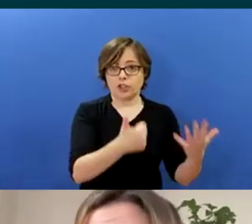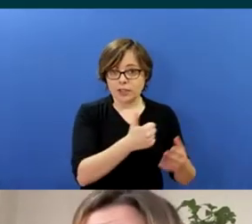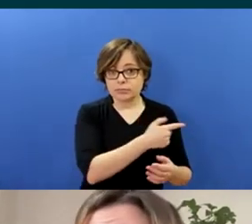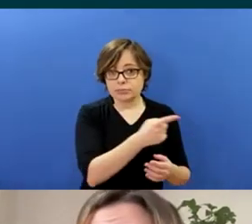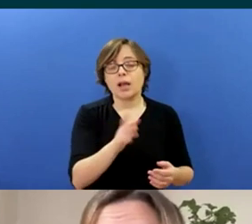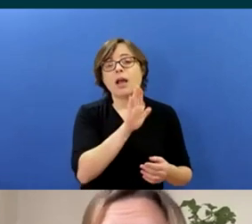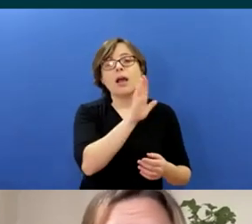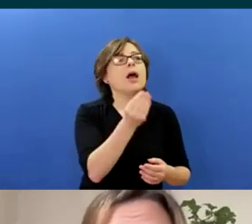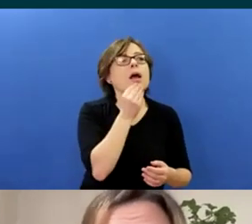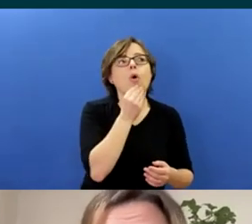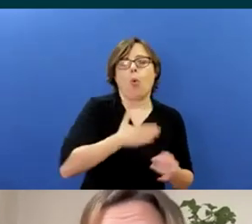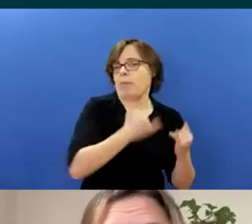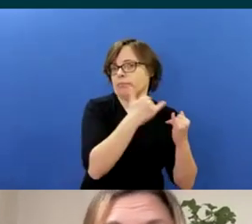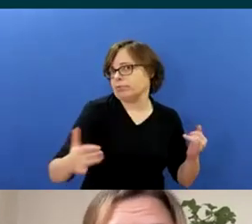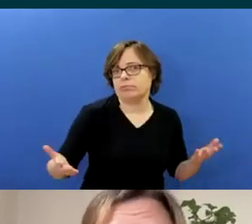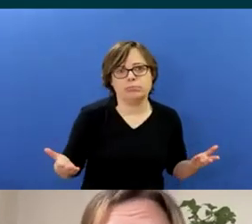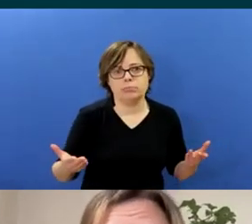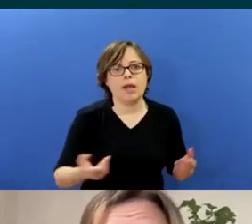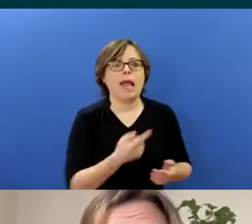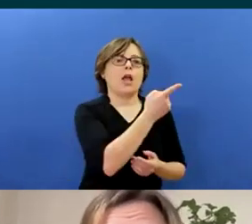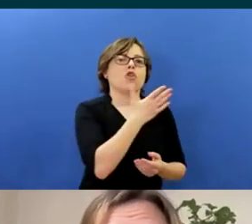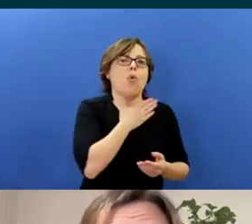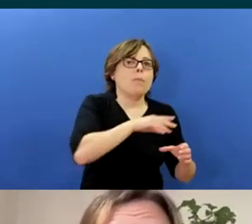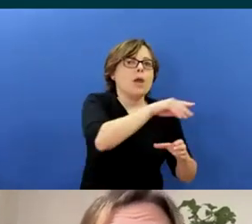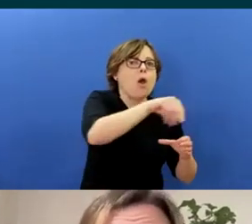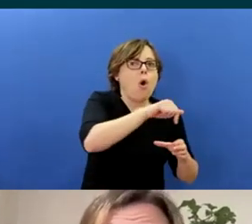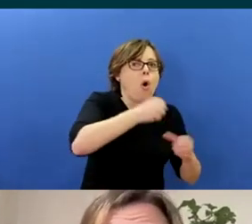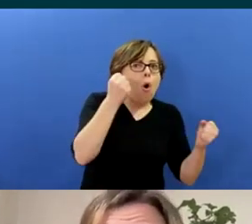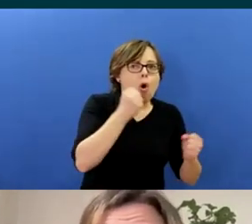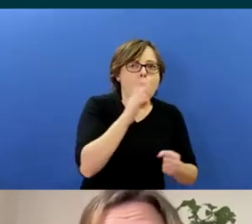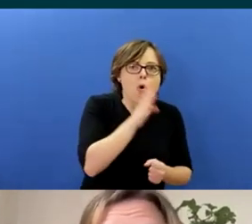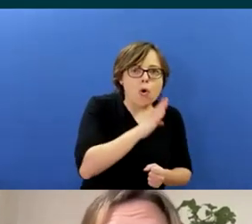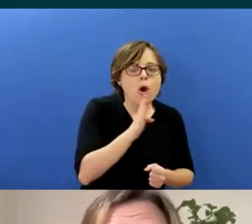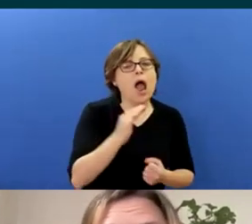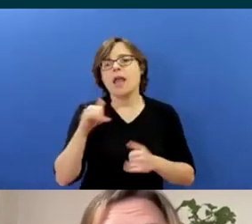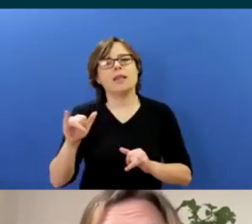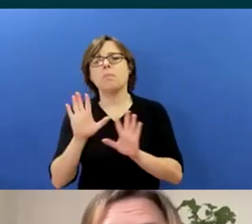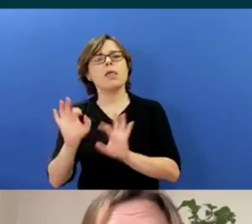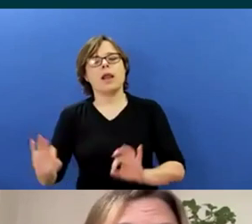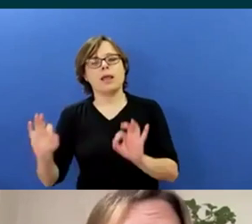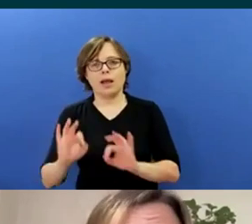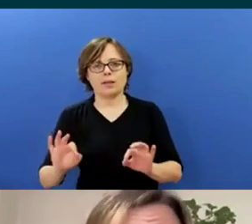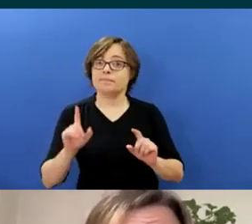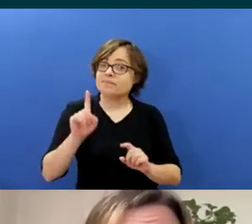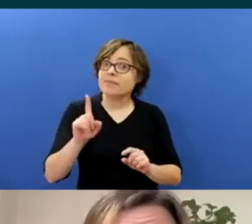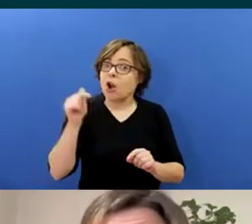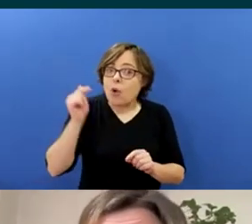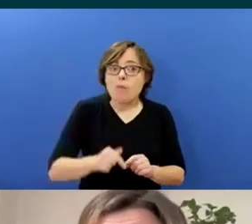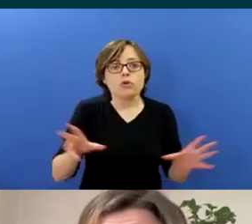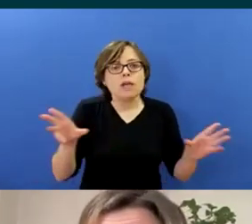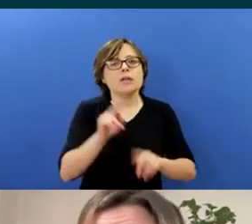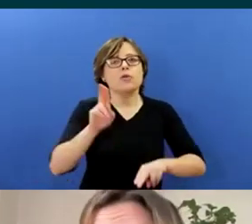seasoning, others more conservative with portions, but they must work together to prepare a meal everyone will